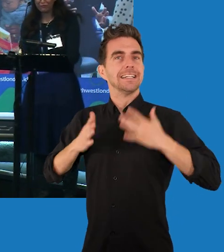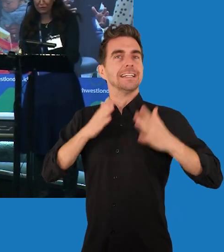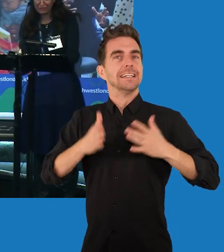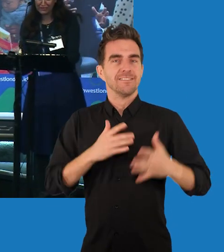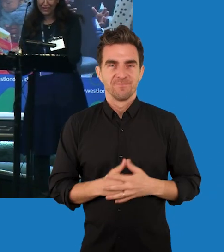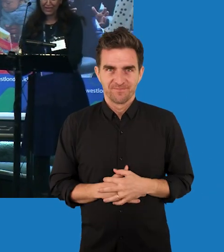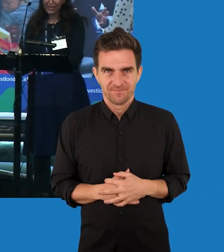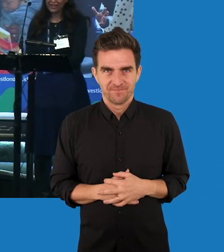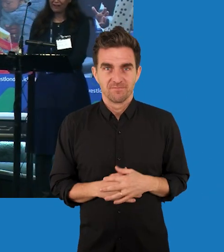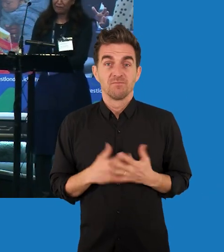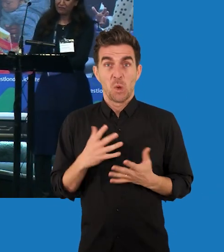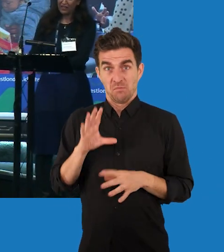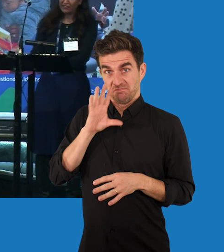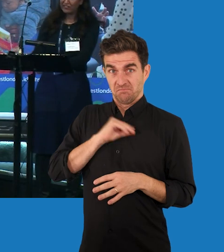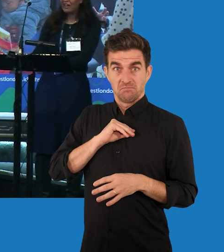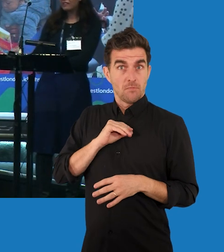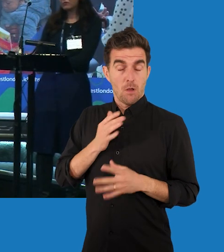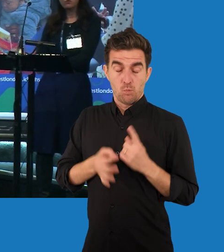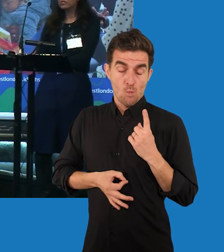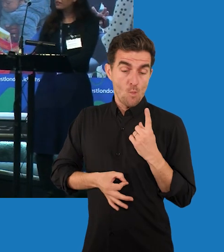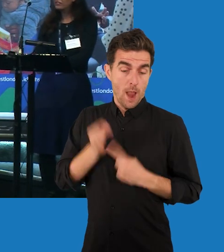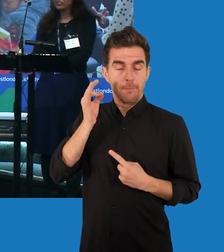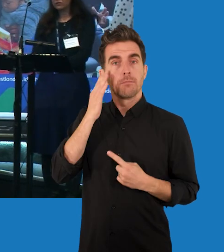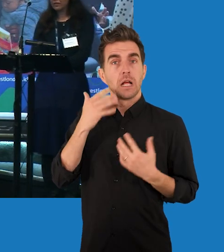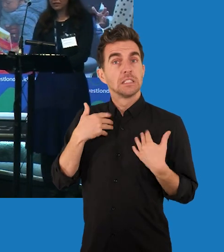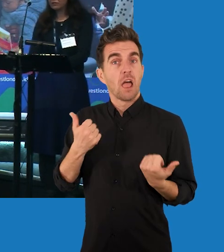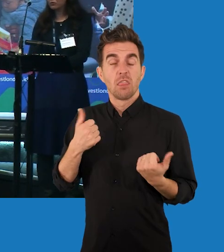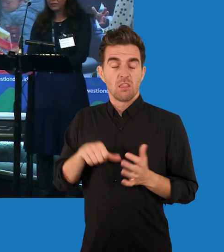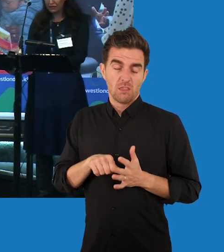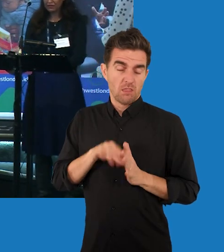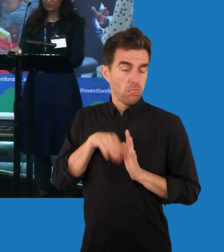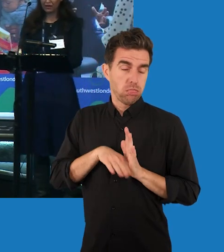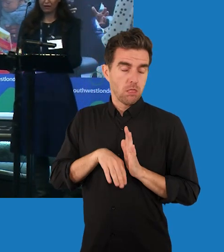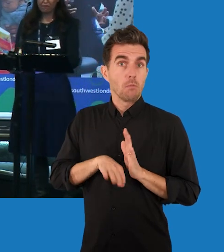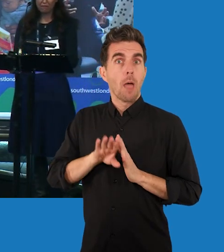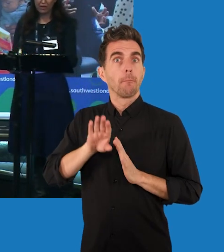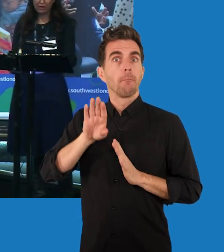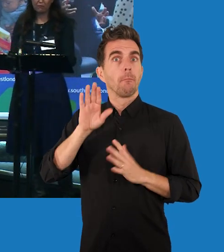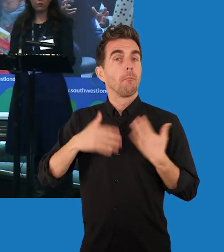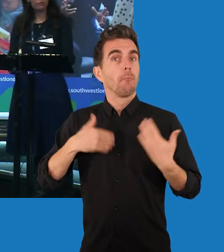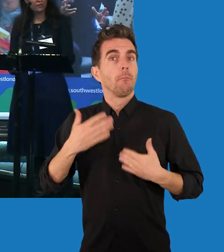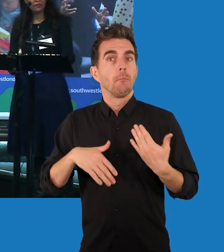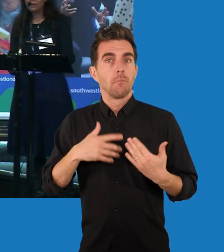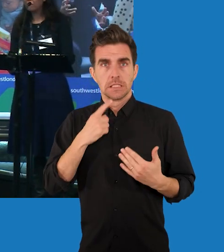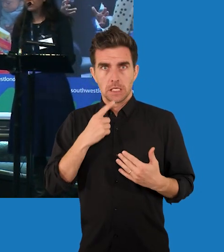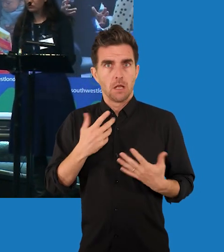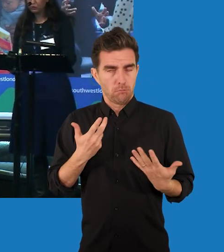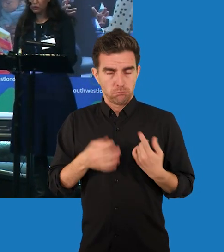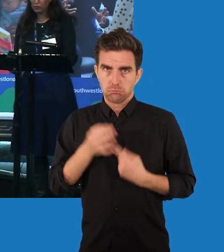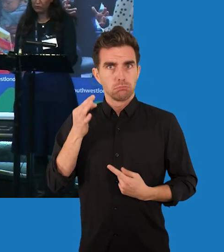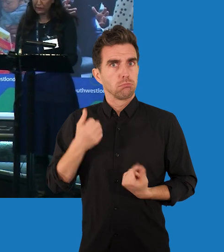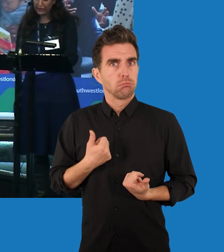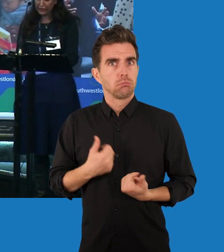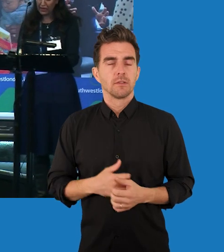the rest of the world. She has reported that she's had a tremendous improvement in her